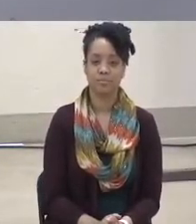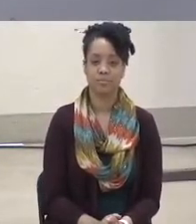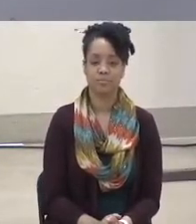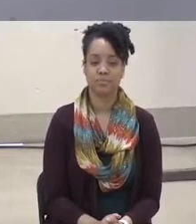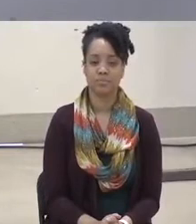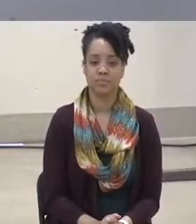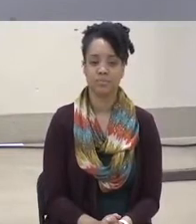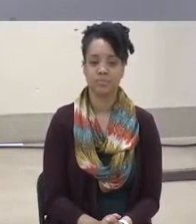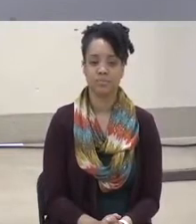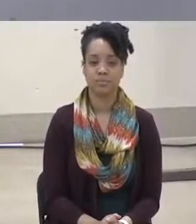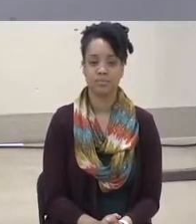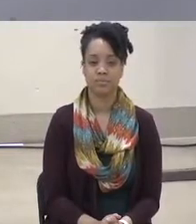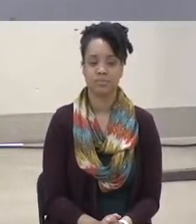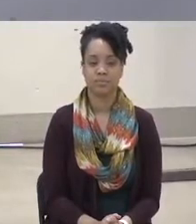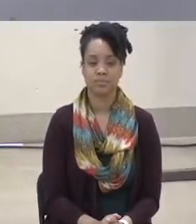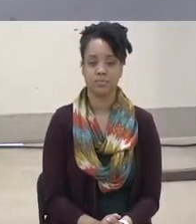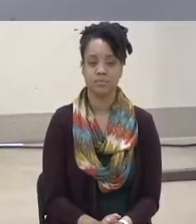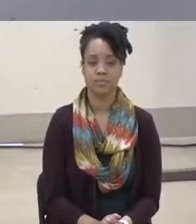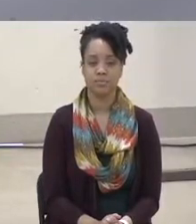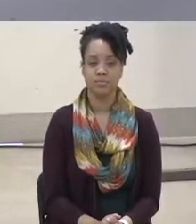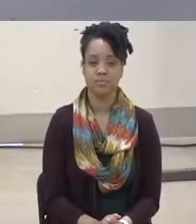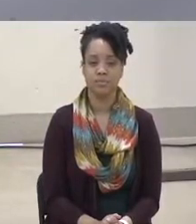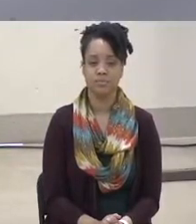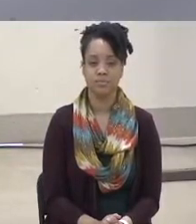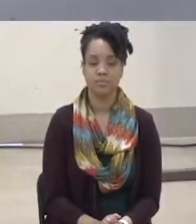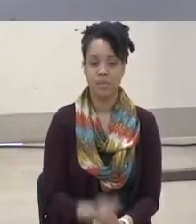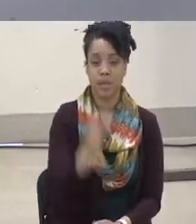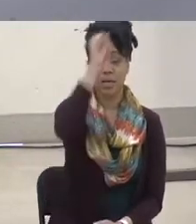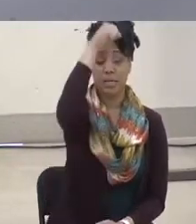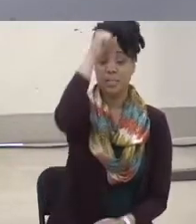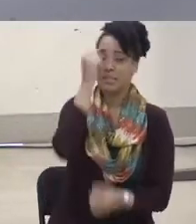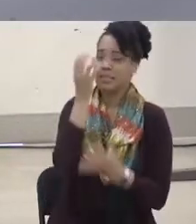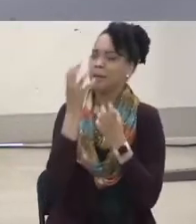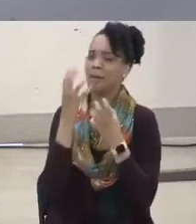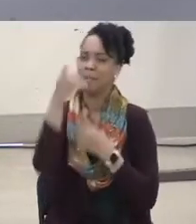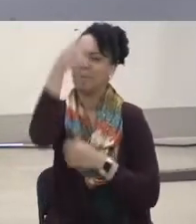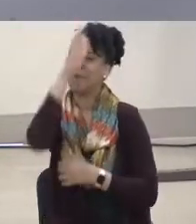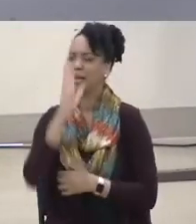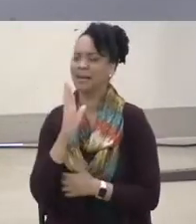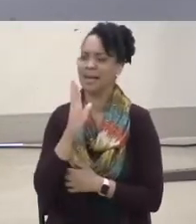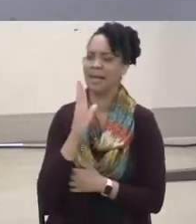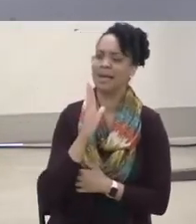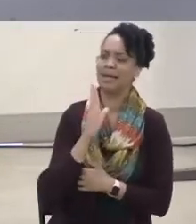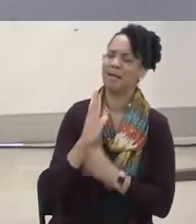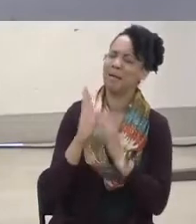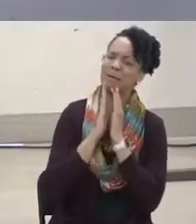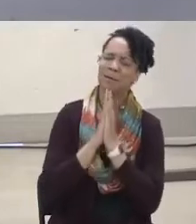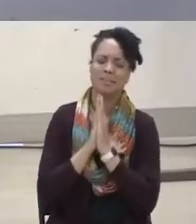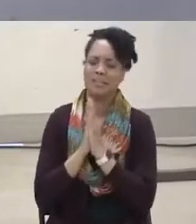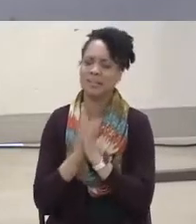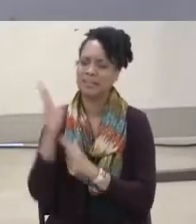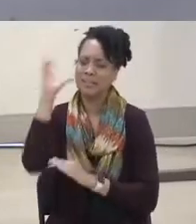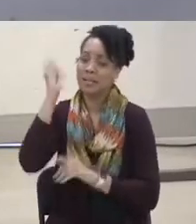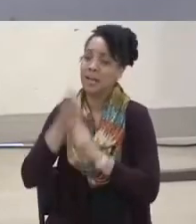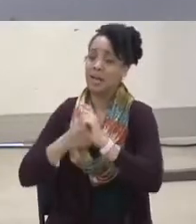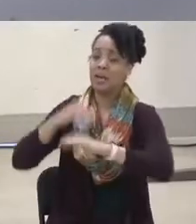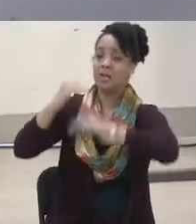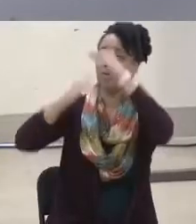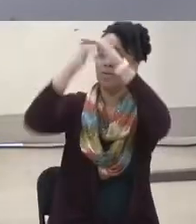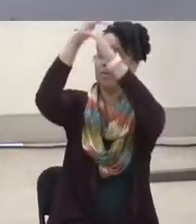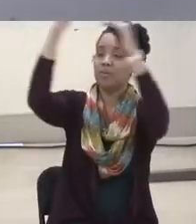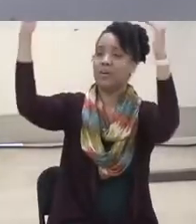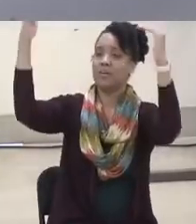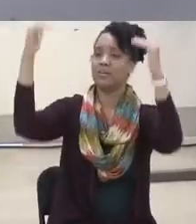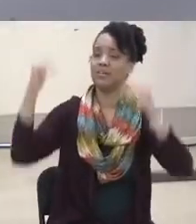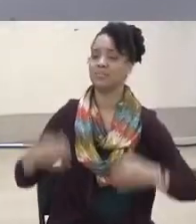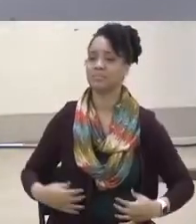tu nombre y rogare delante de ti en esta casa. Solomon begged God, then hear thou from heaven, Salomón le rogó